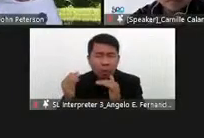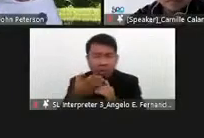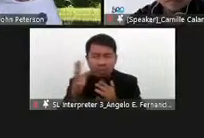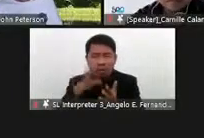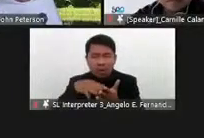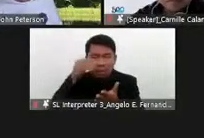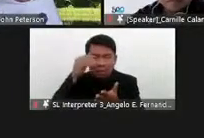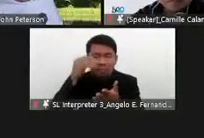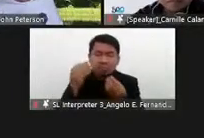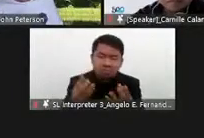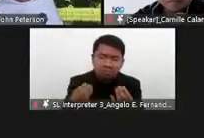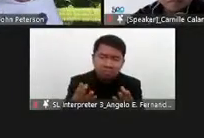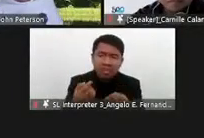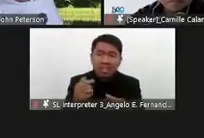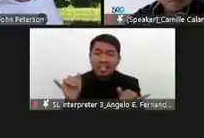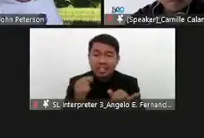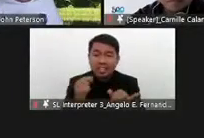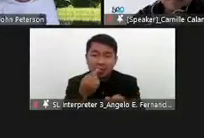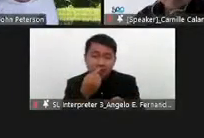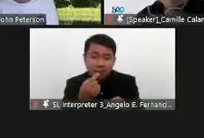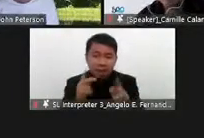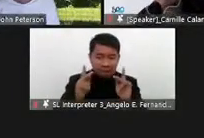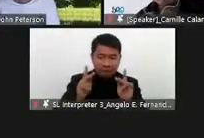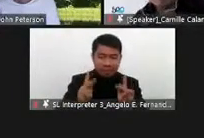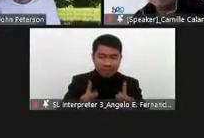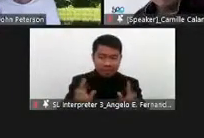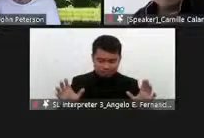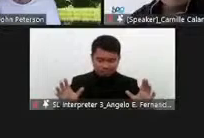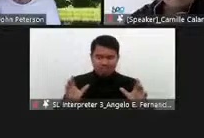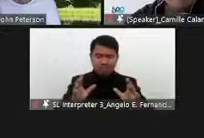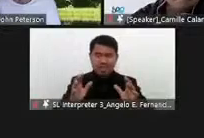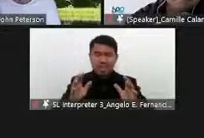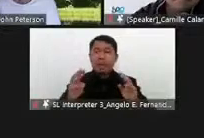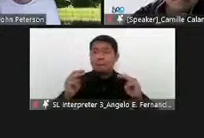said, you know, physical conferences are